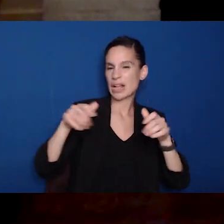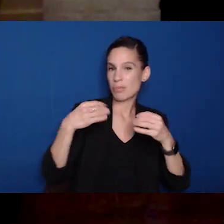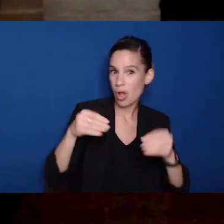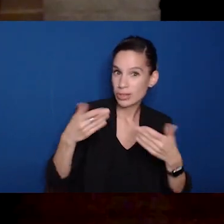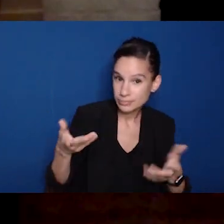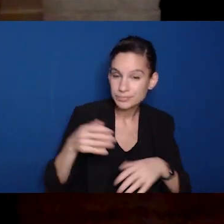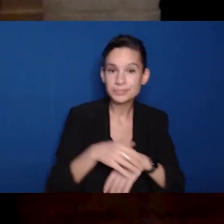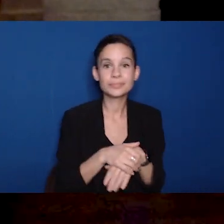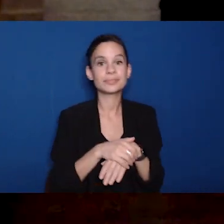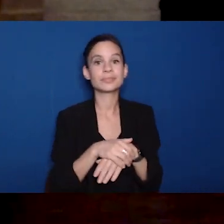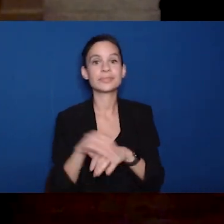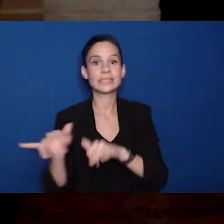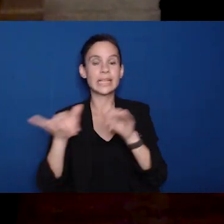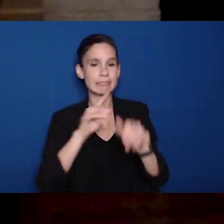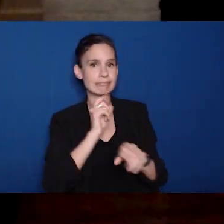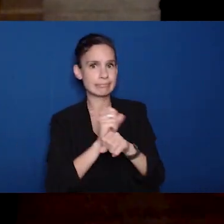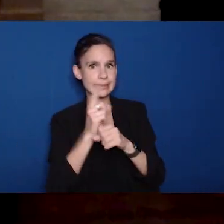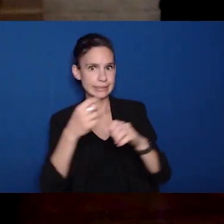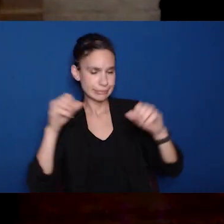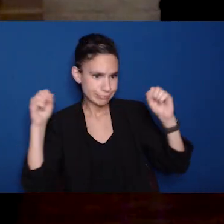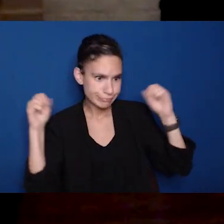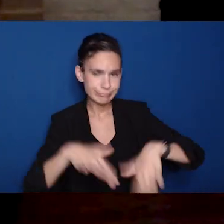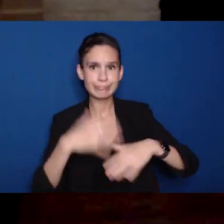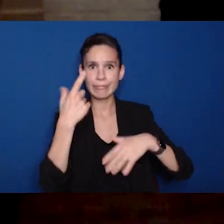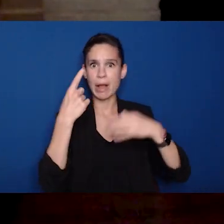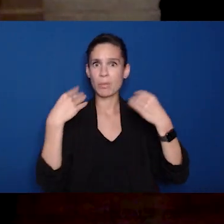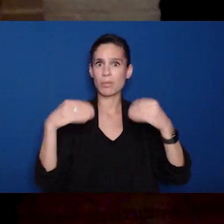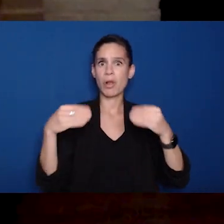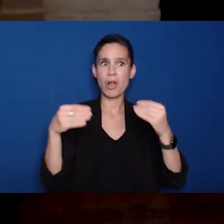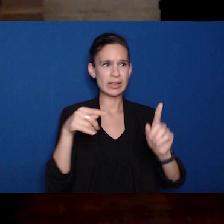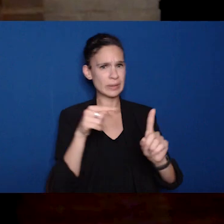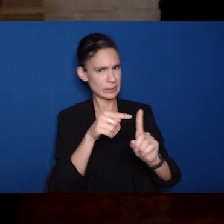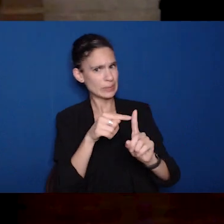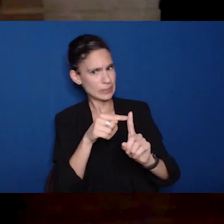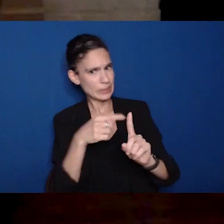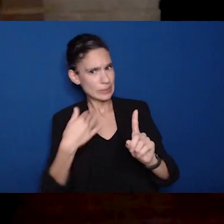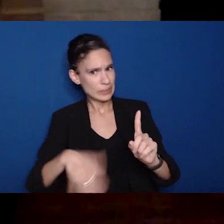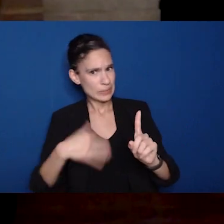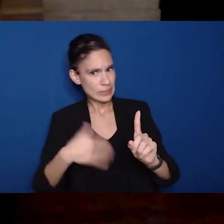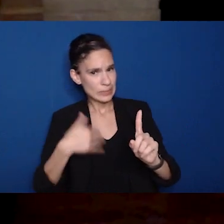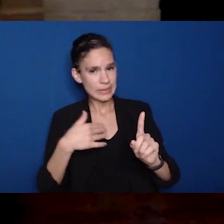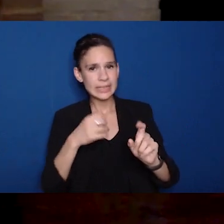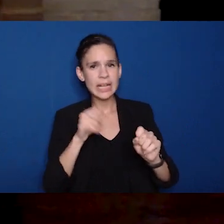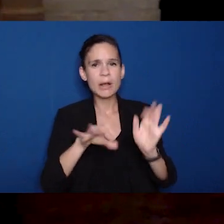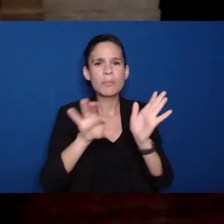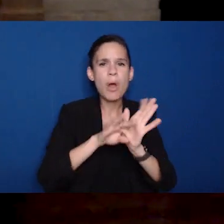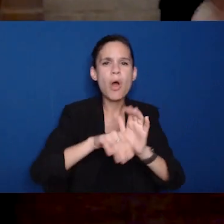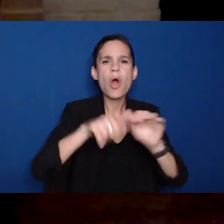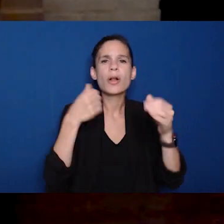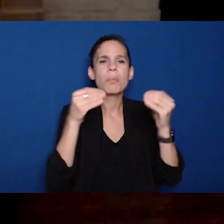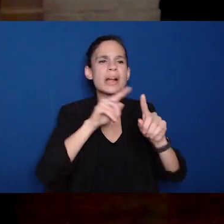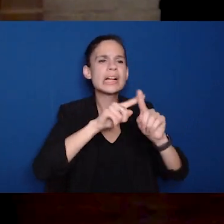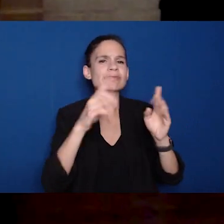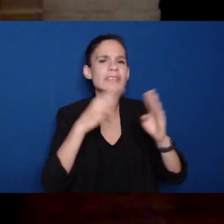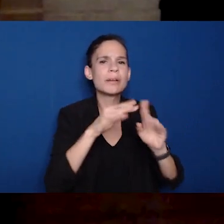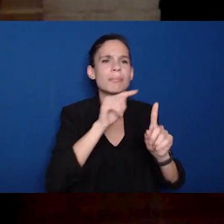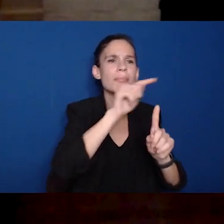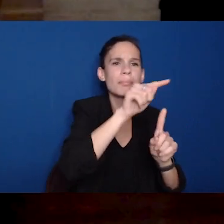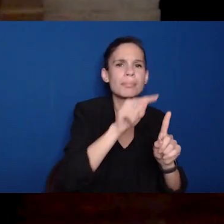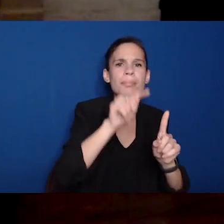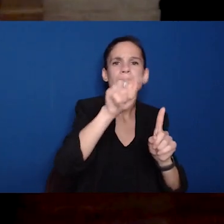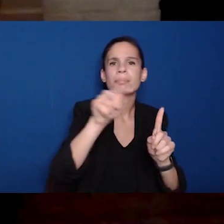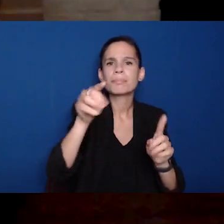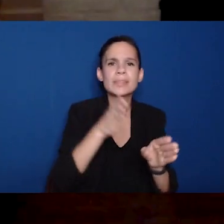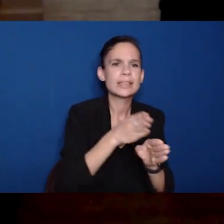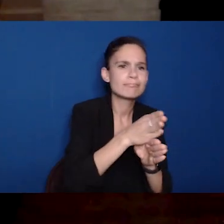forcing everyone, kind of like cattle into one spot during this spread, if you choose specific places to